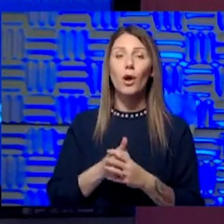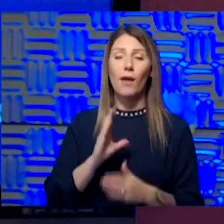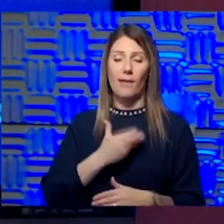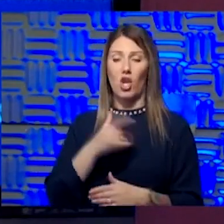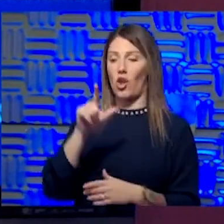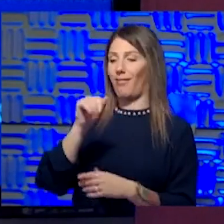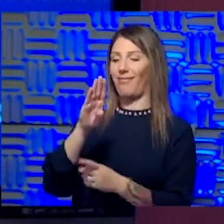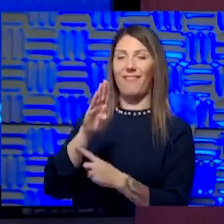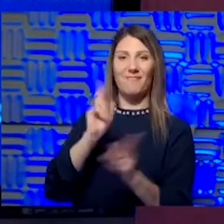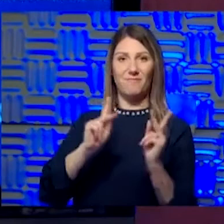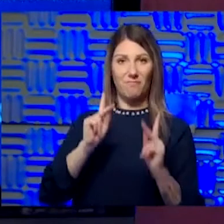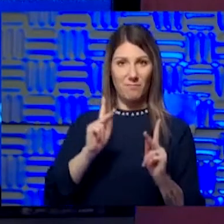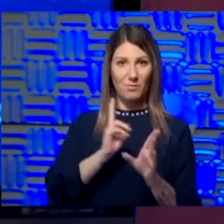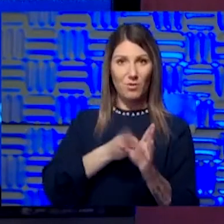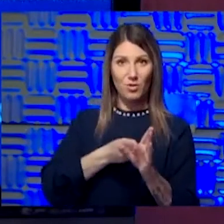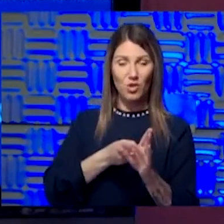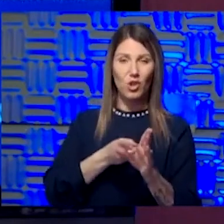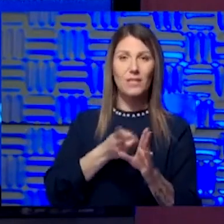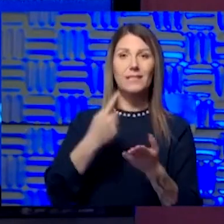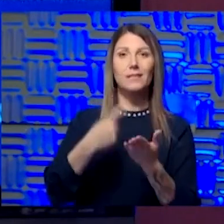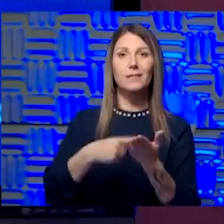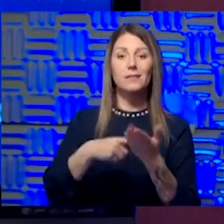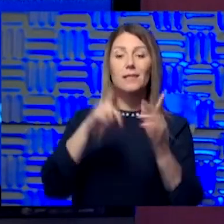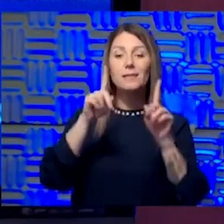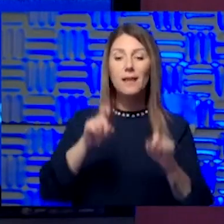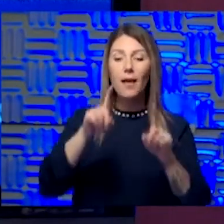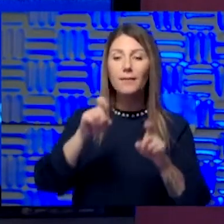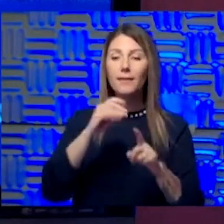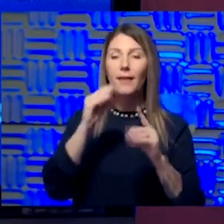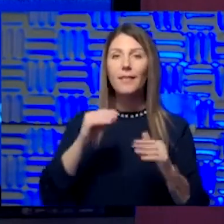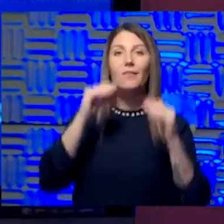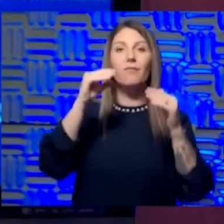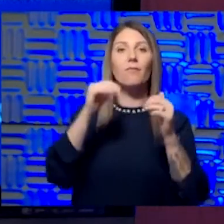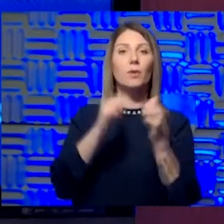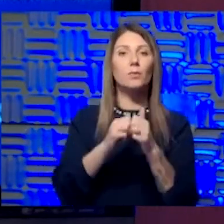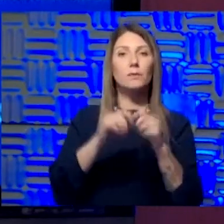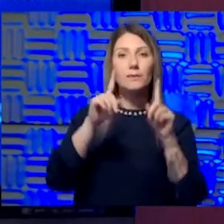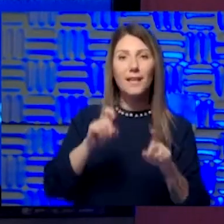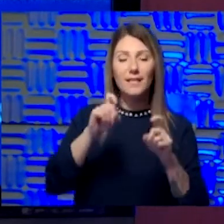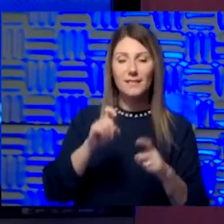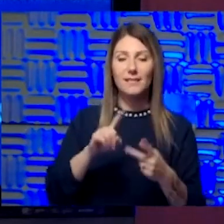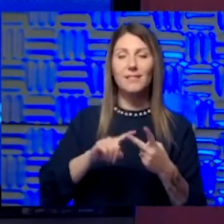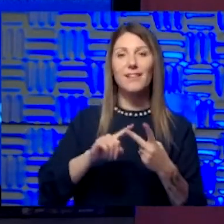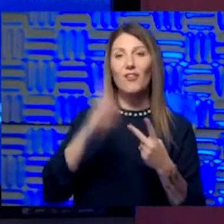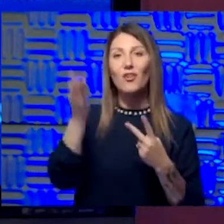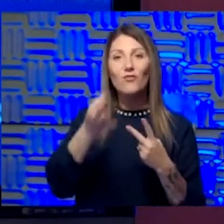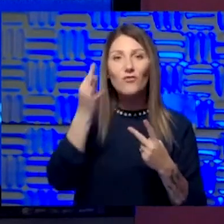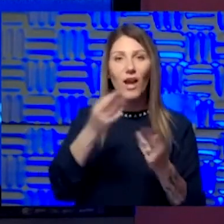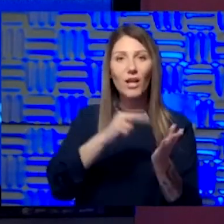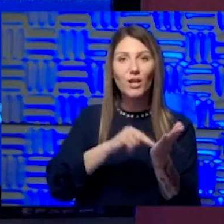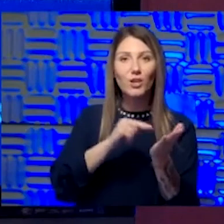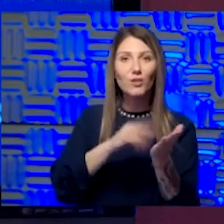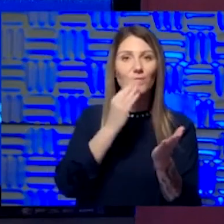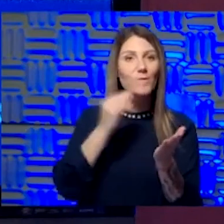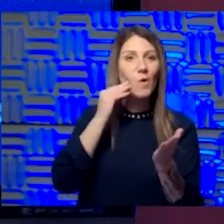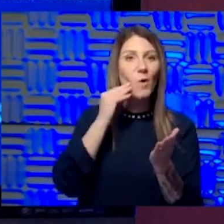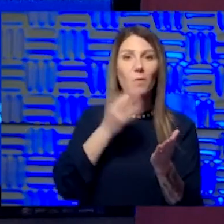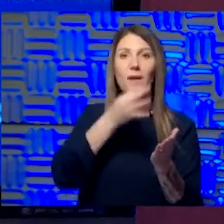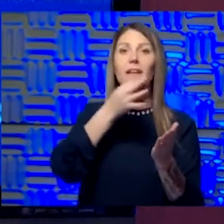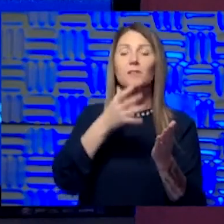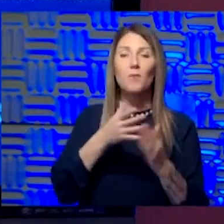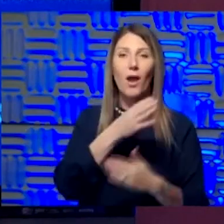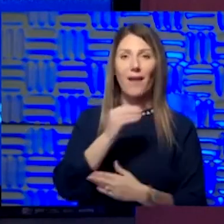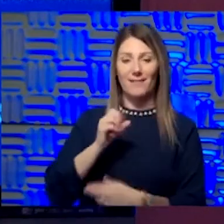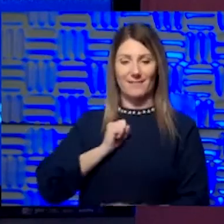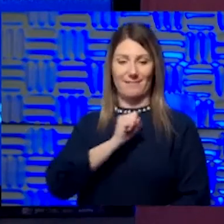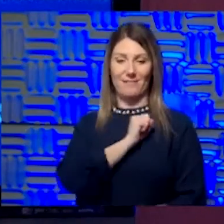lab folks on to talk about testing and advances in testing, and then Friday we'll be talking with our nursing home expert as well as Senator Moran. Mm-hmm. For